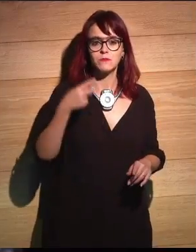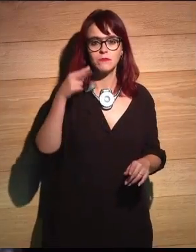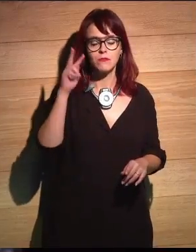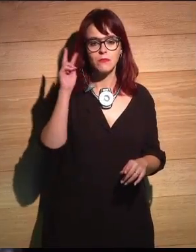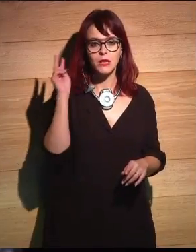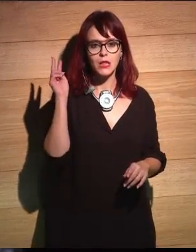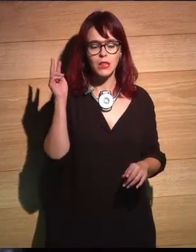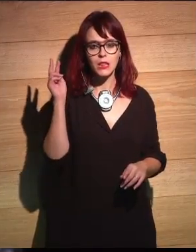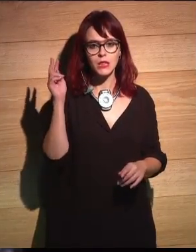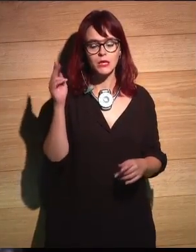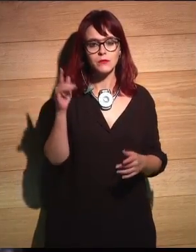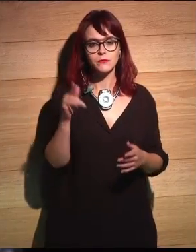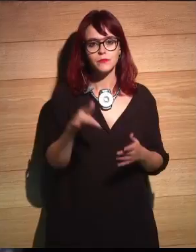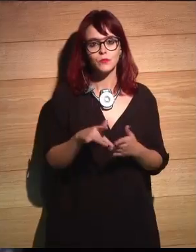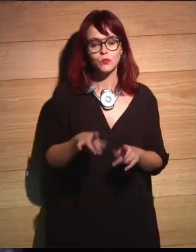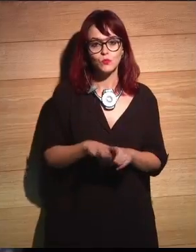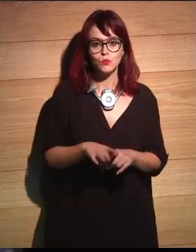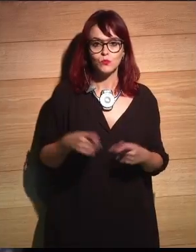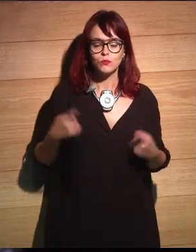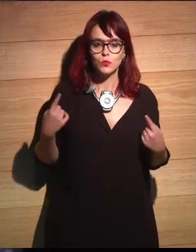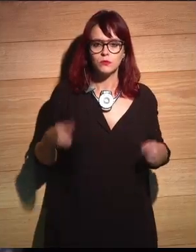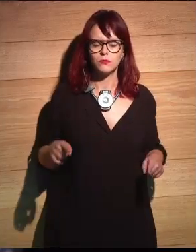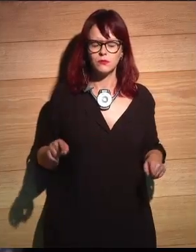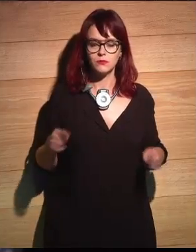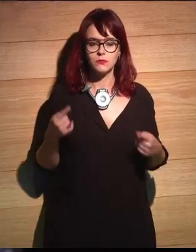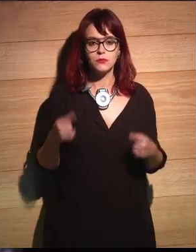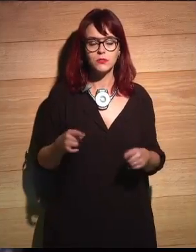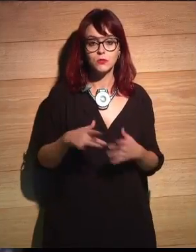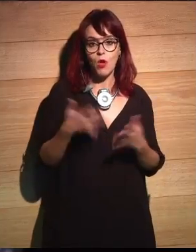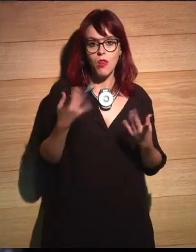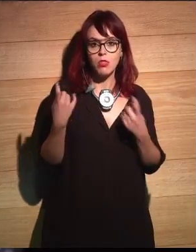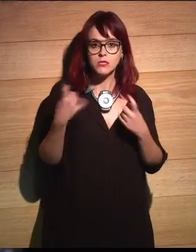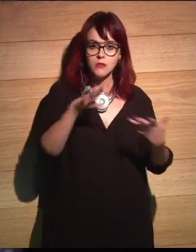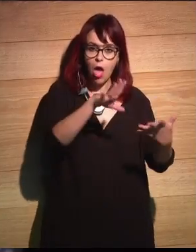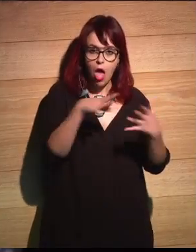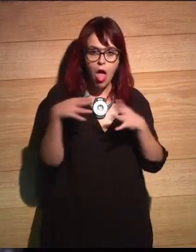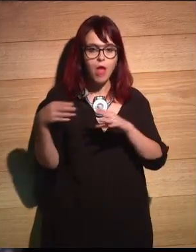like music without interpretation. And it's an